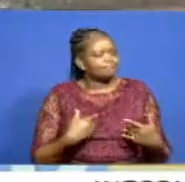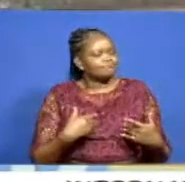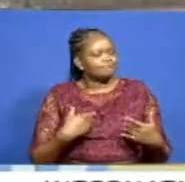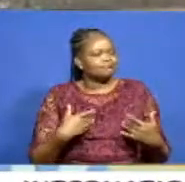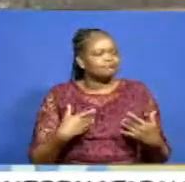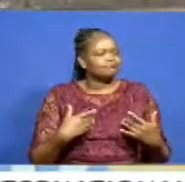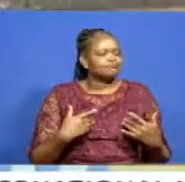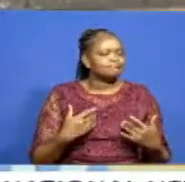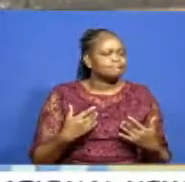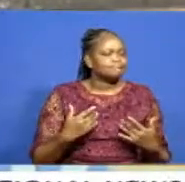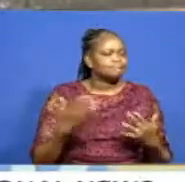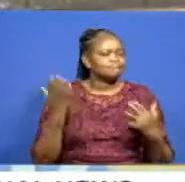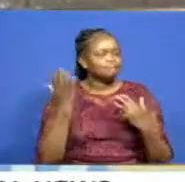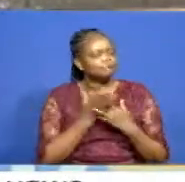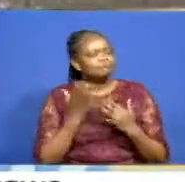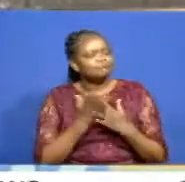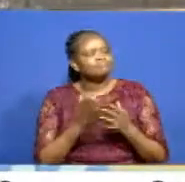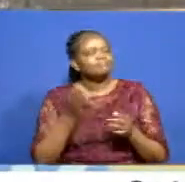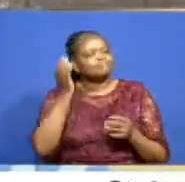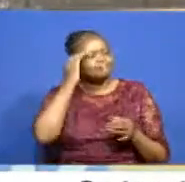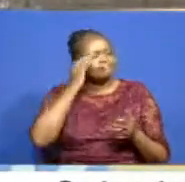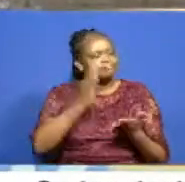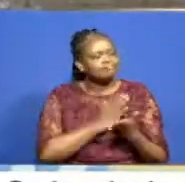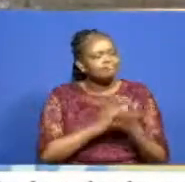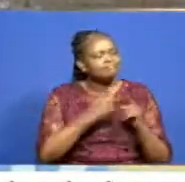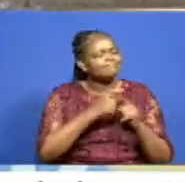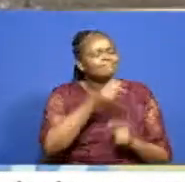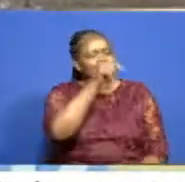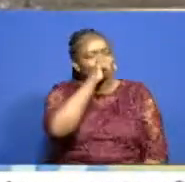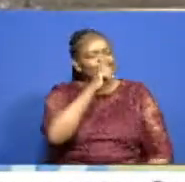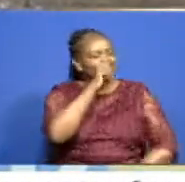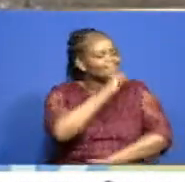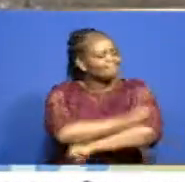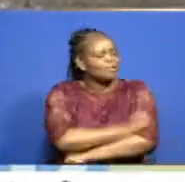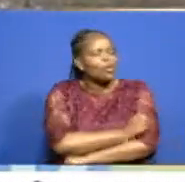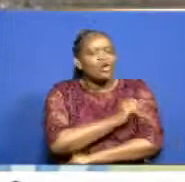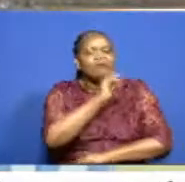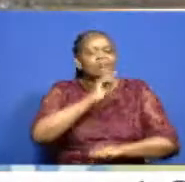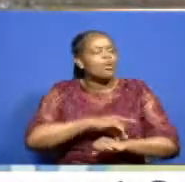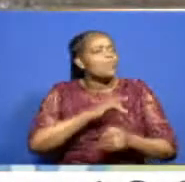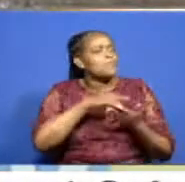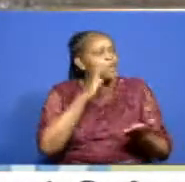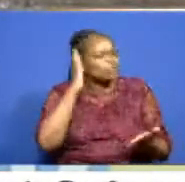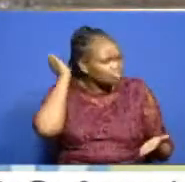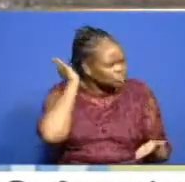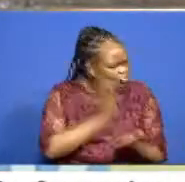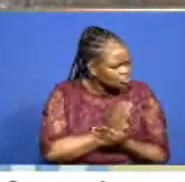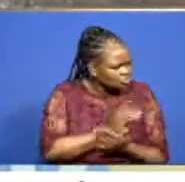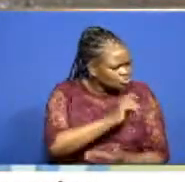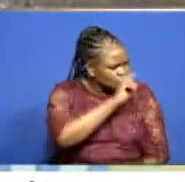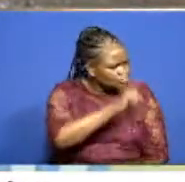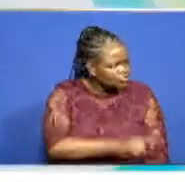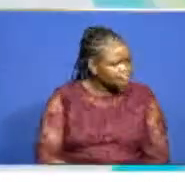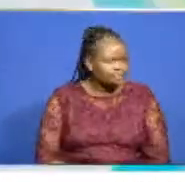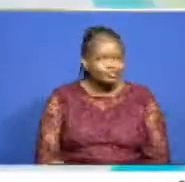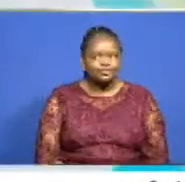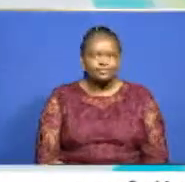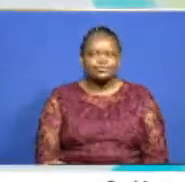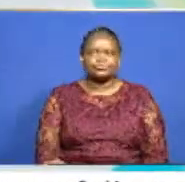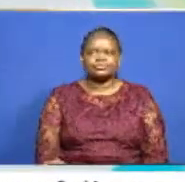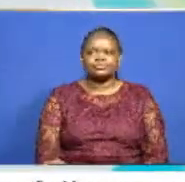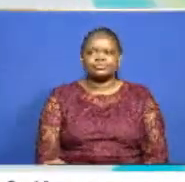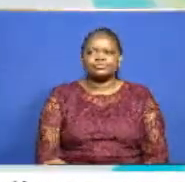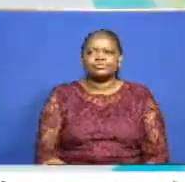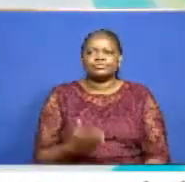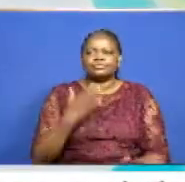education sector, the private schools have been worst hit. Ms. Ndoro, do you agree with that? Thank you very much. And I